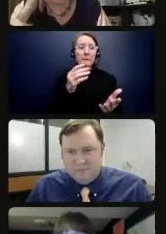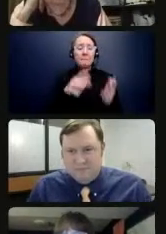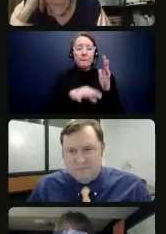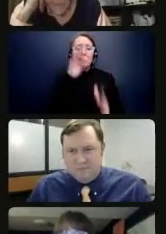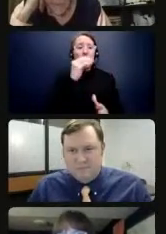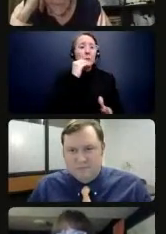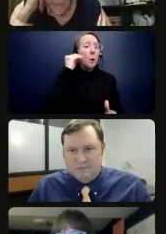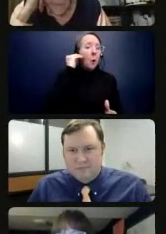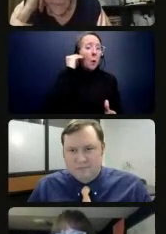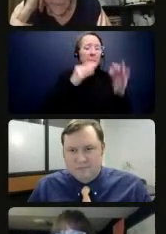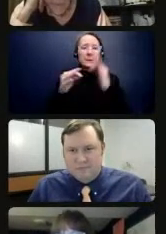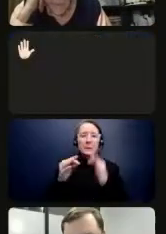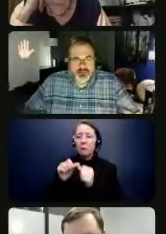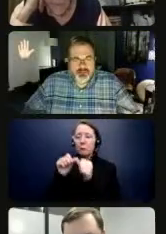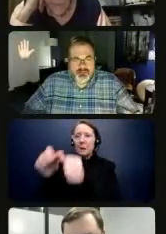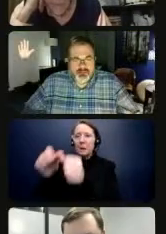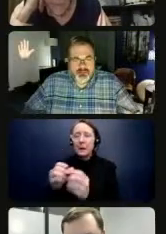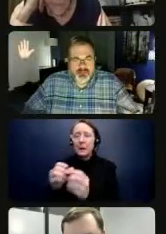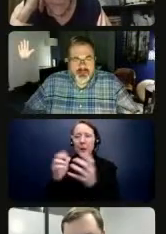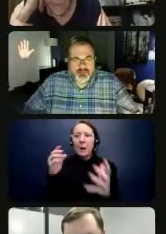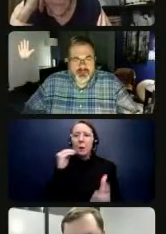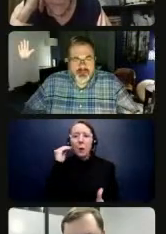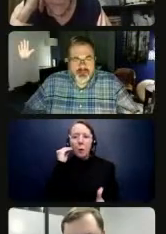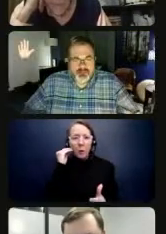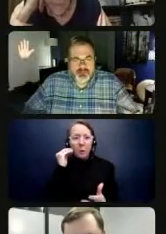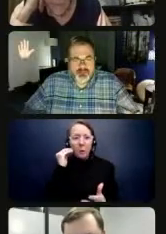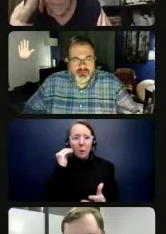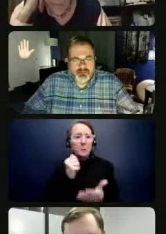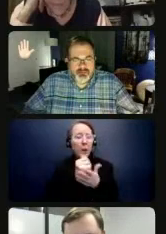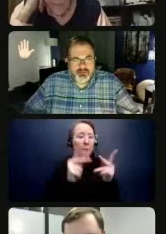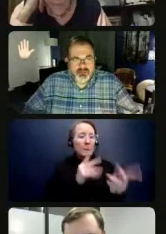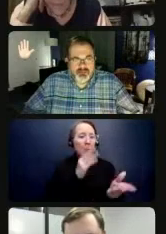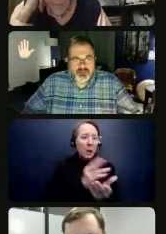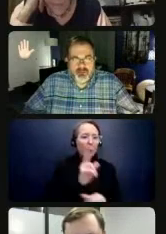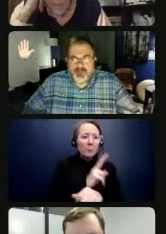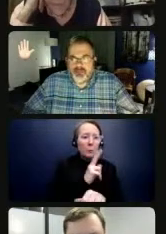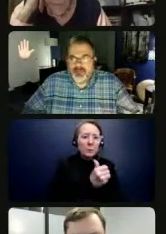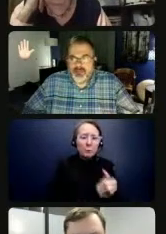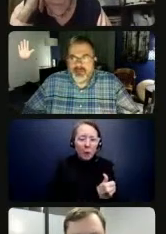vagrancy problems, and get people back to work? I mean,